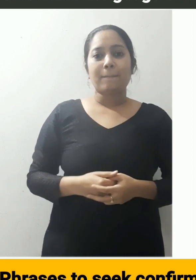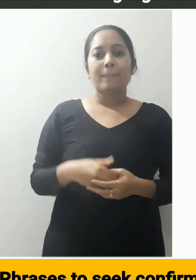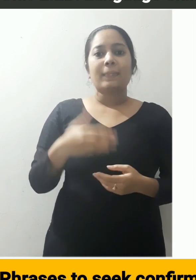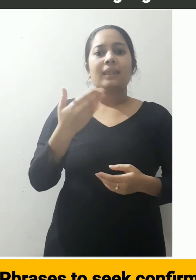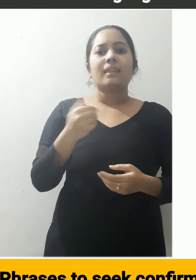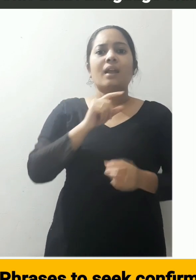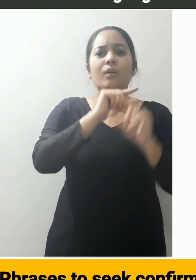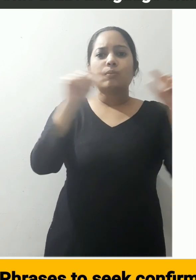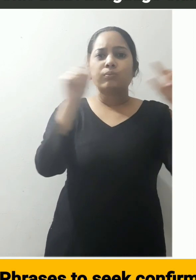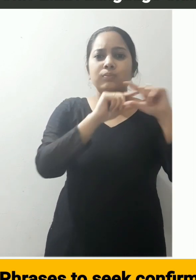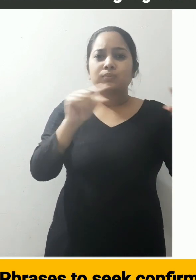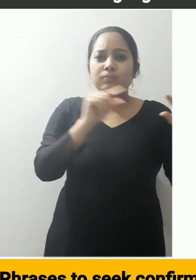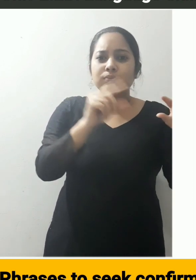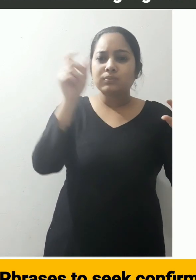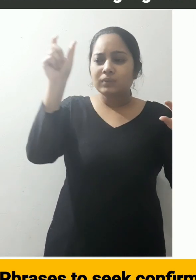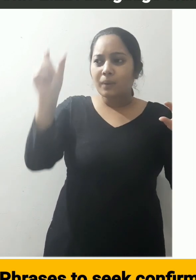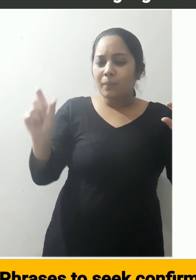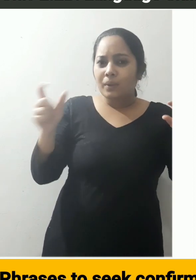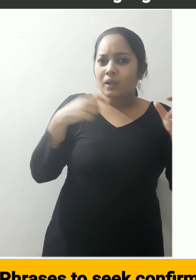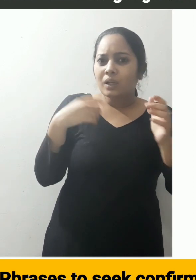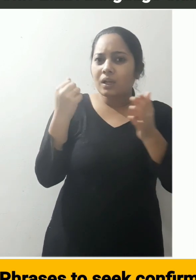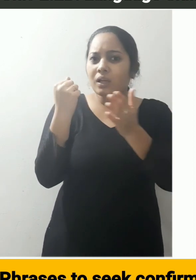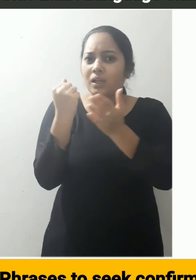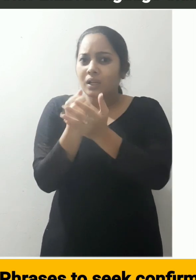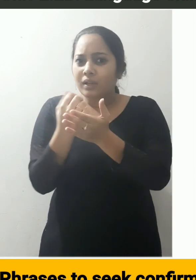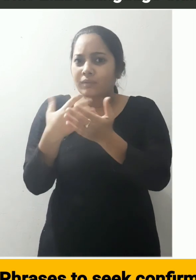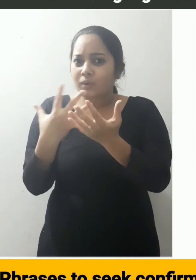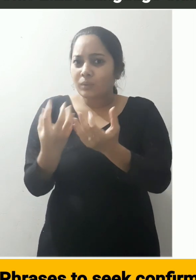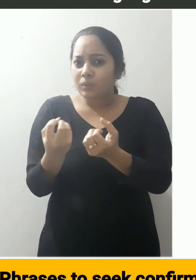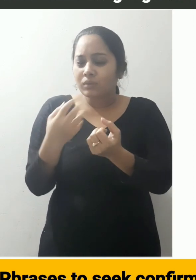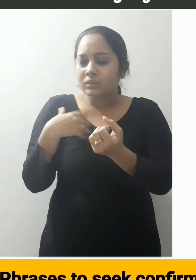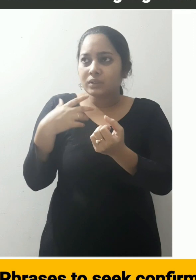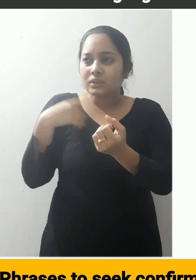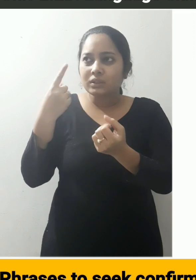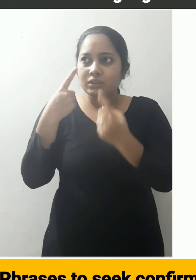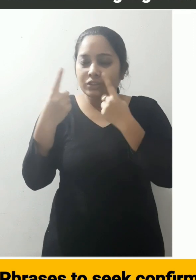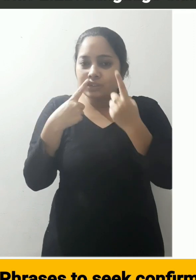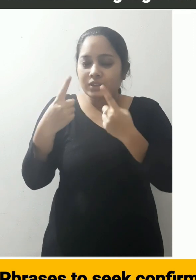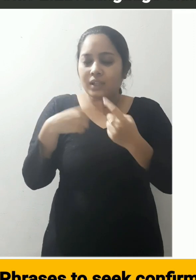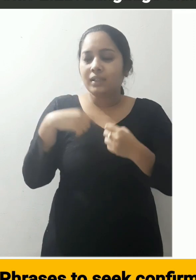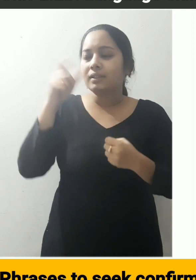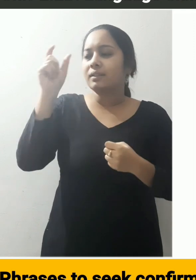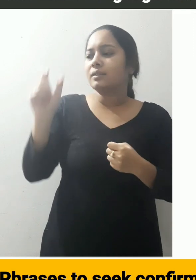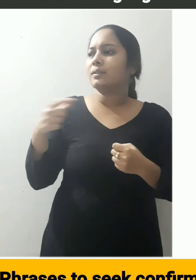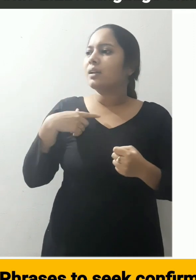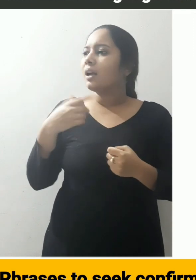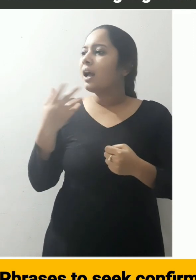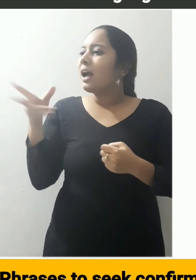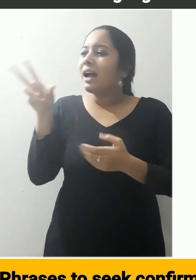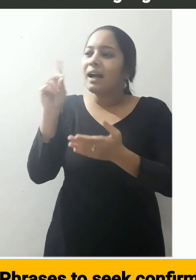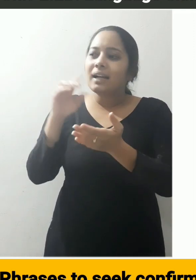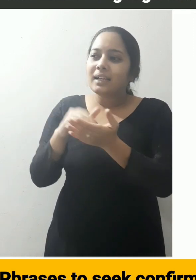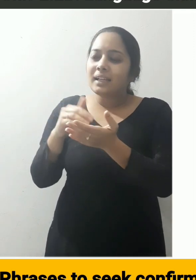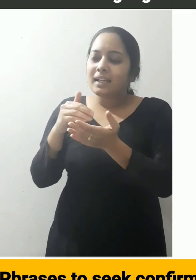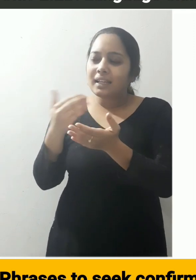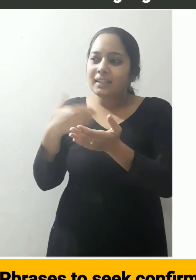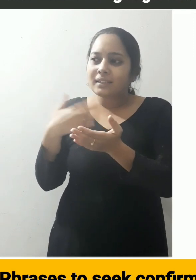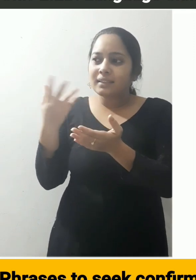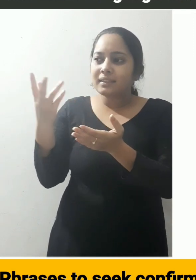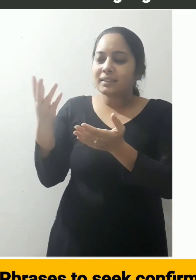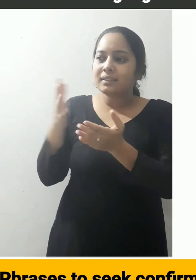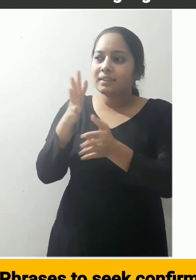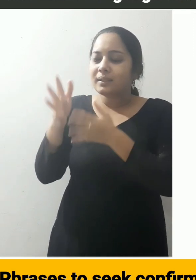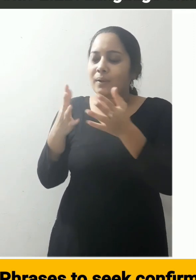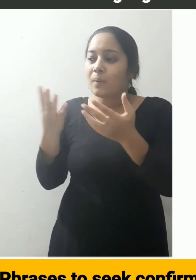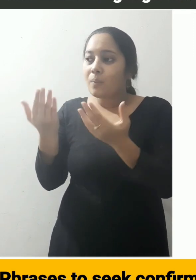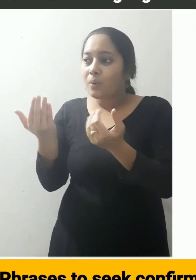seek confirmations. Sorry, could you come back to what you were saying? Your voice is not